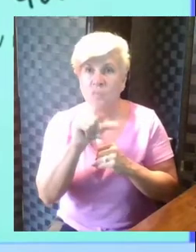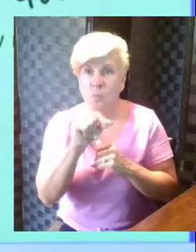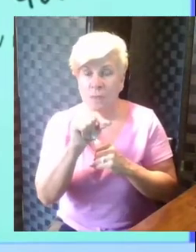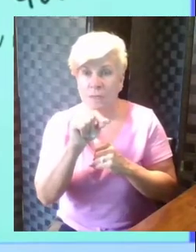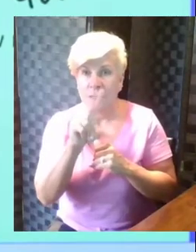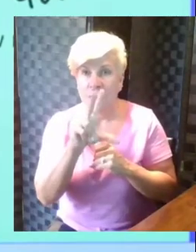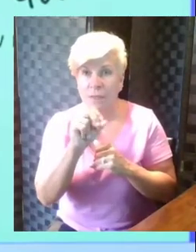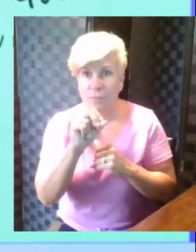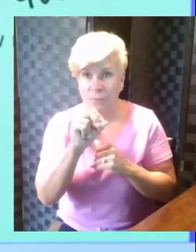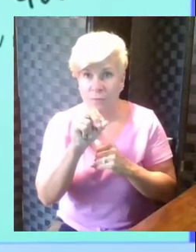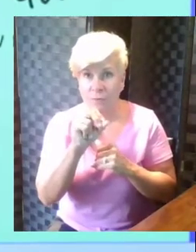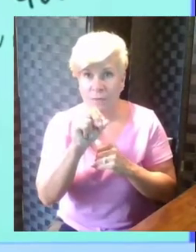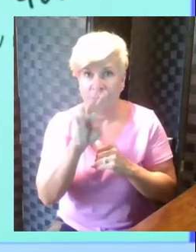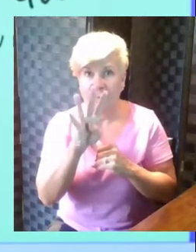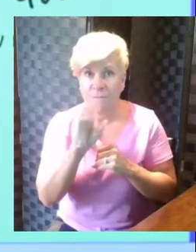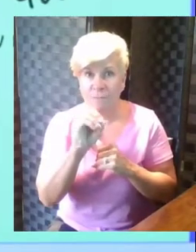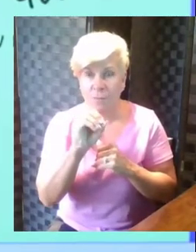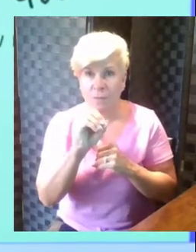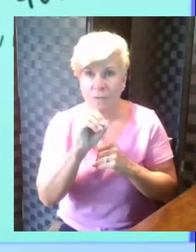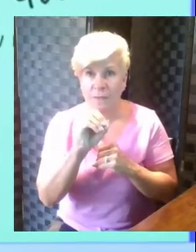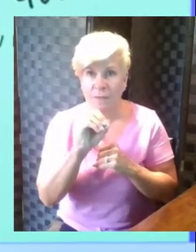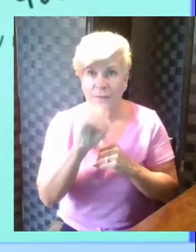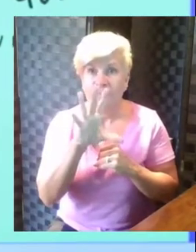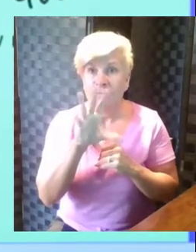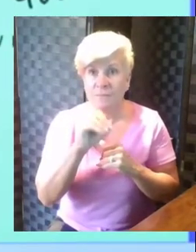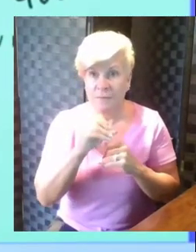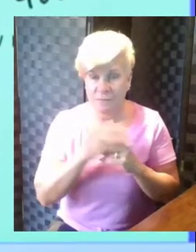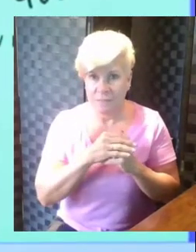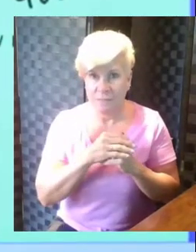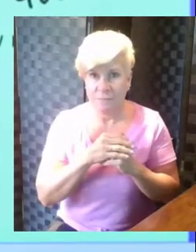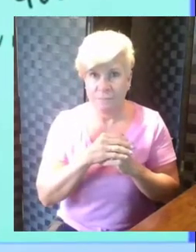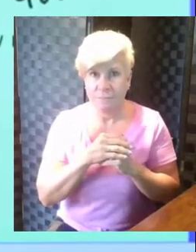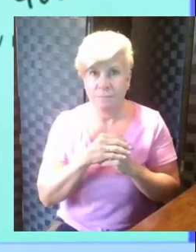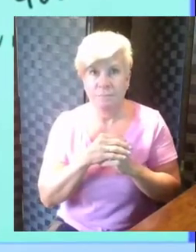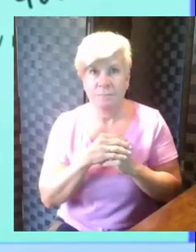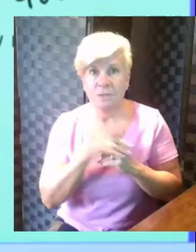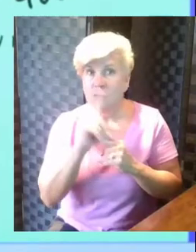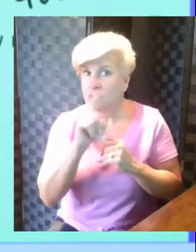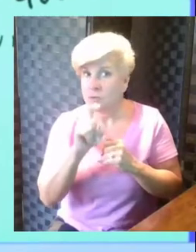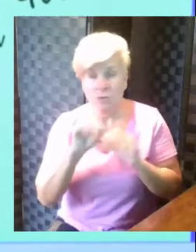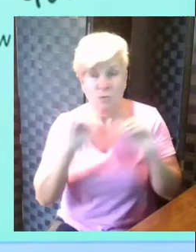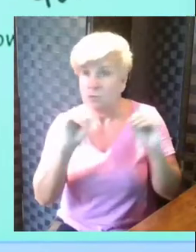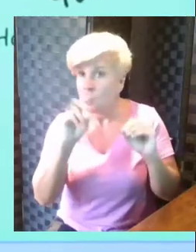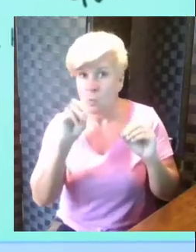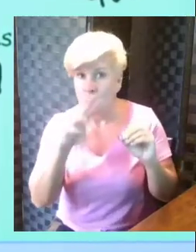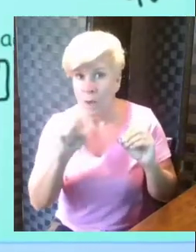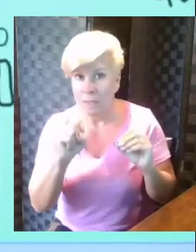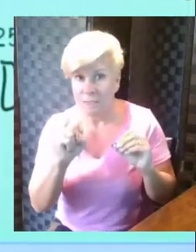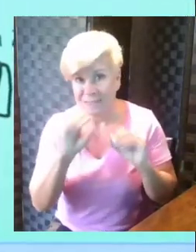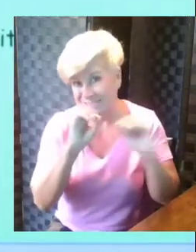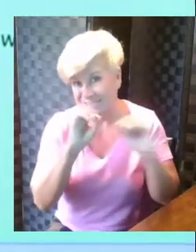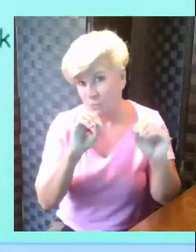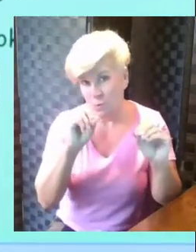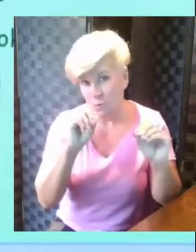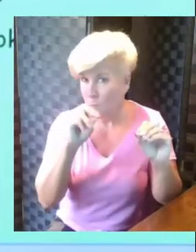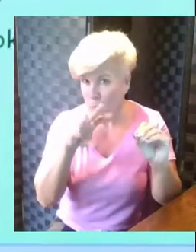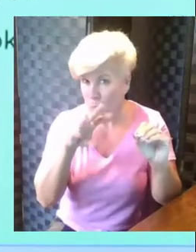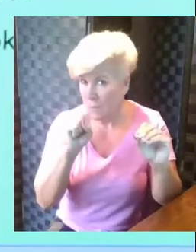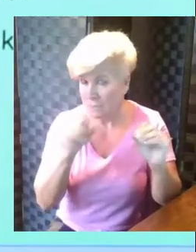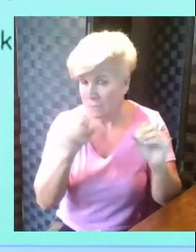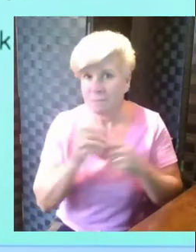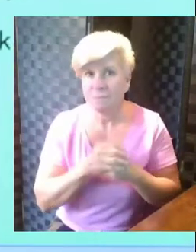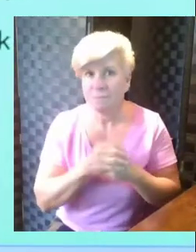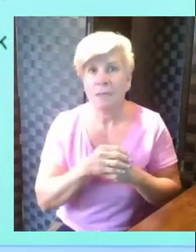10, 20, 30, 40, 50. I don't need to do any ones here because I have a 0 in my ones